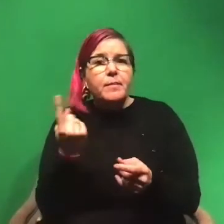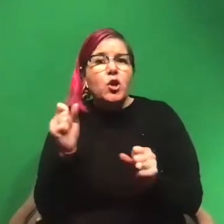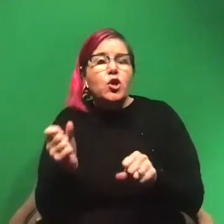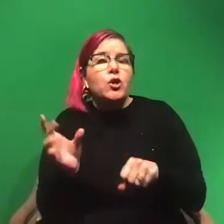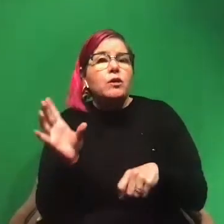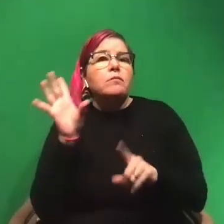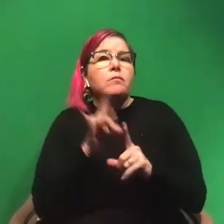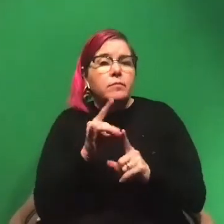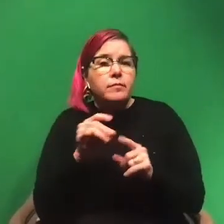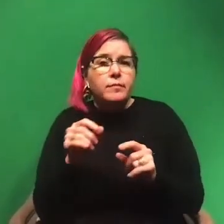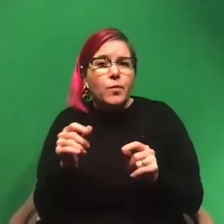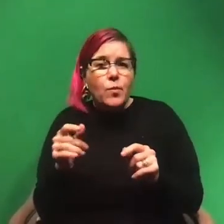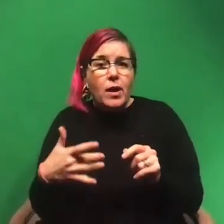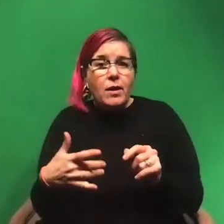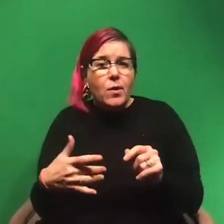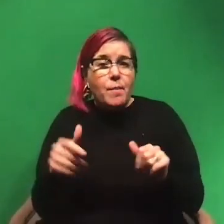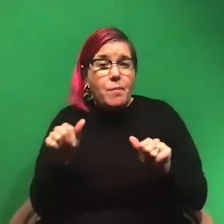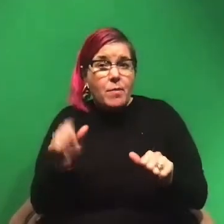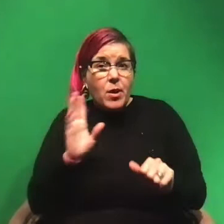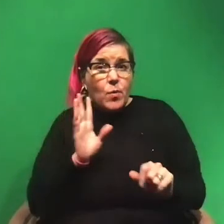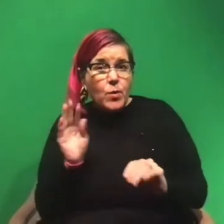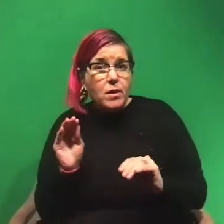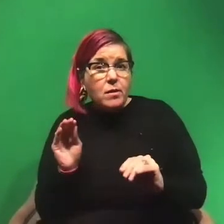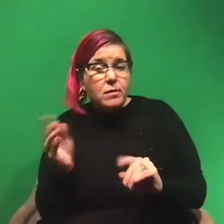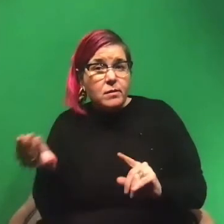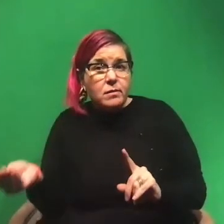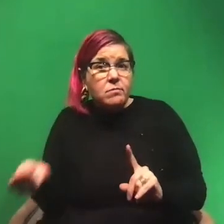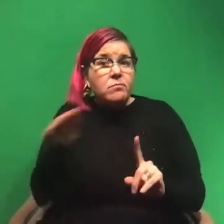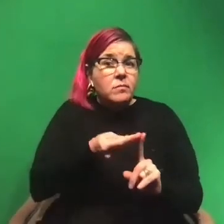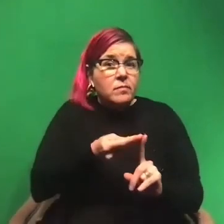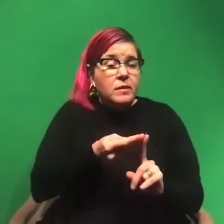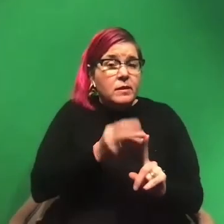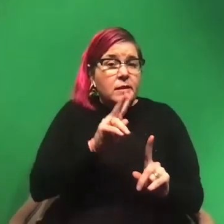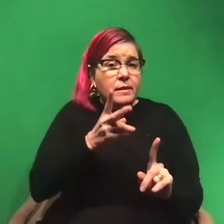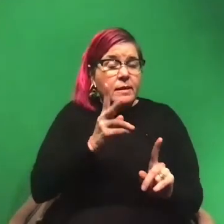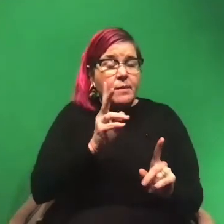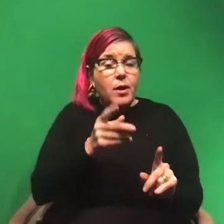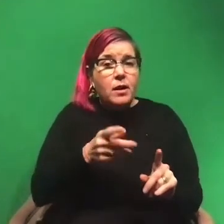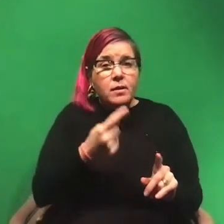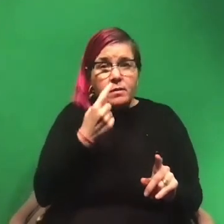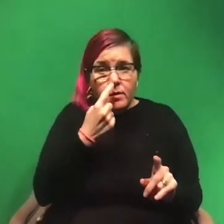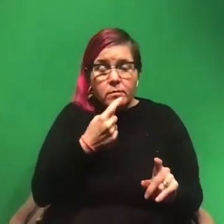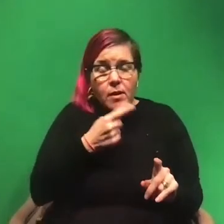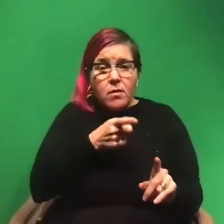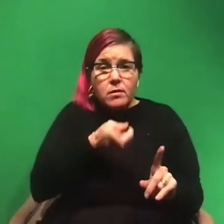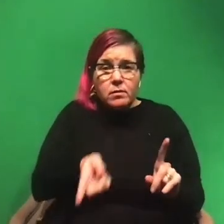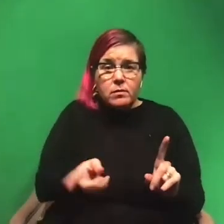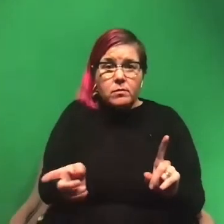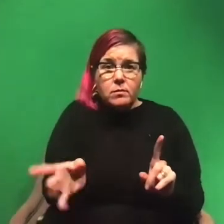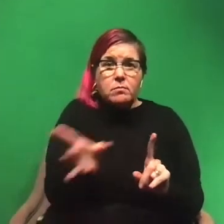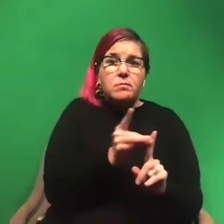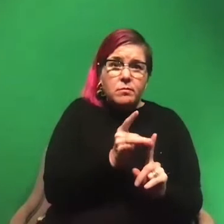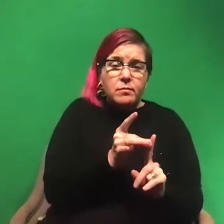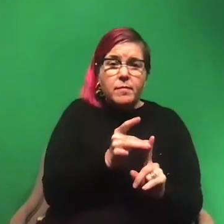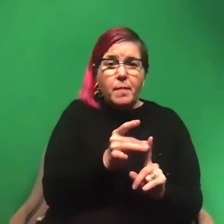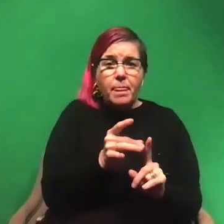What's the probability of those to get into your right part of your body, in this case your mouth, your nose, to then